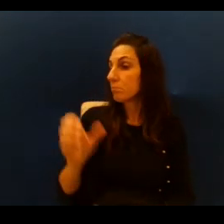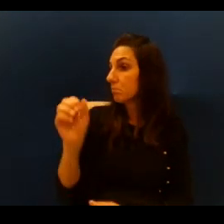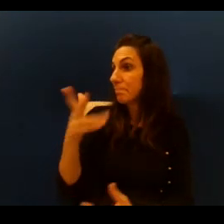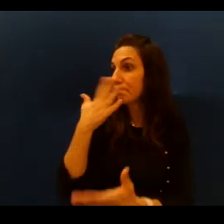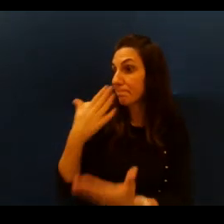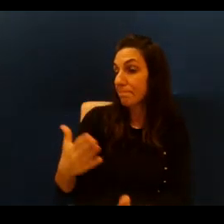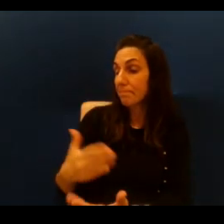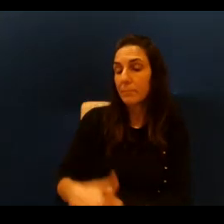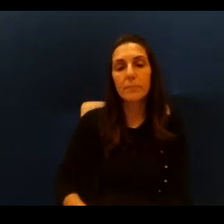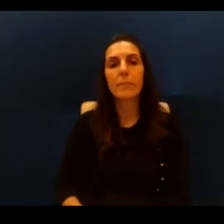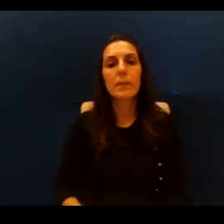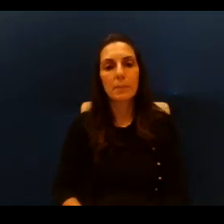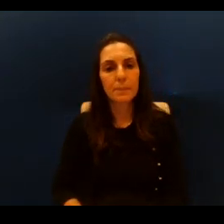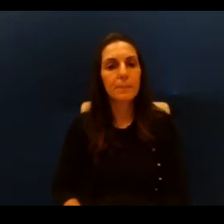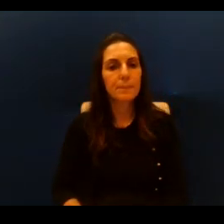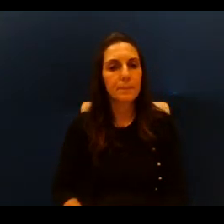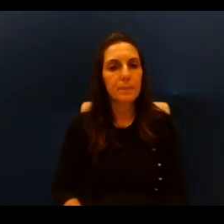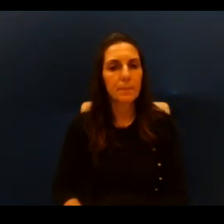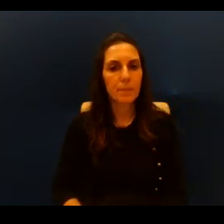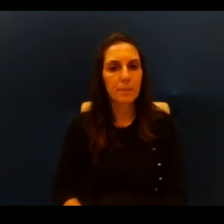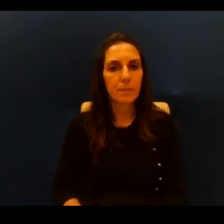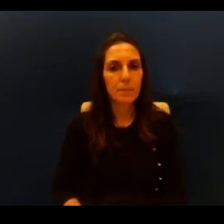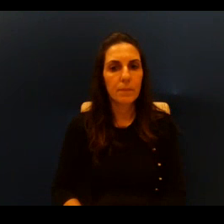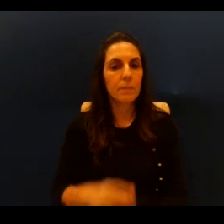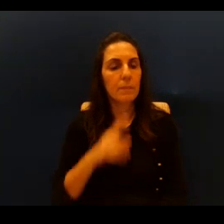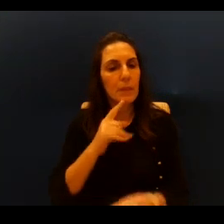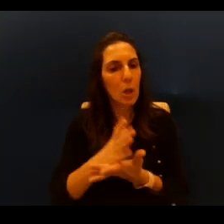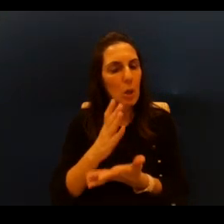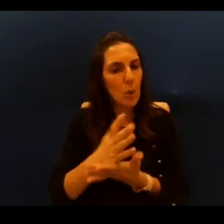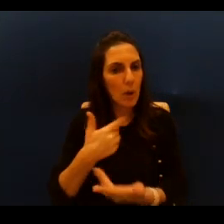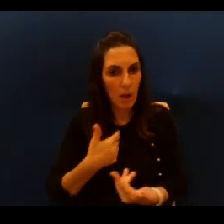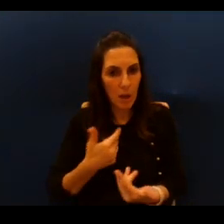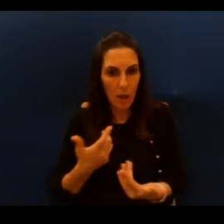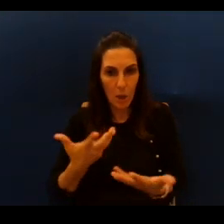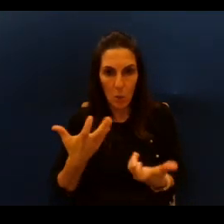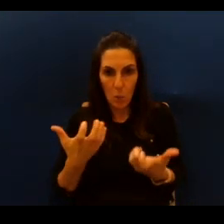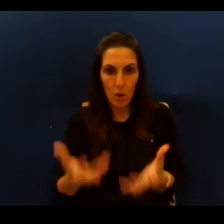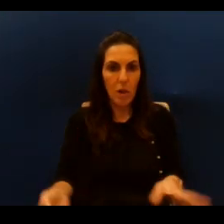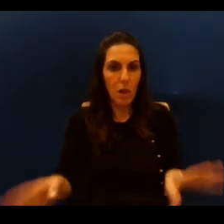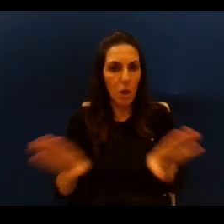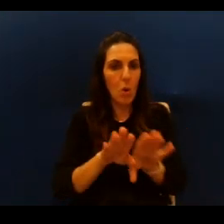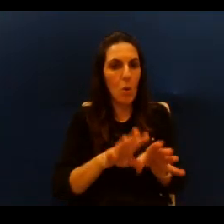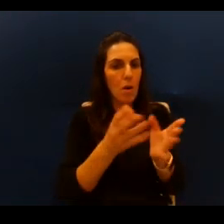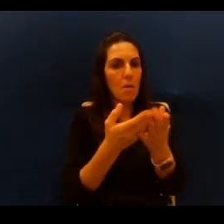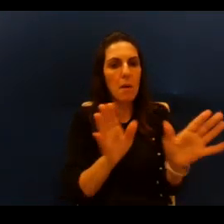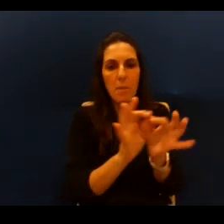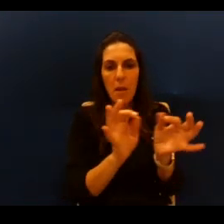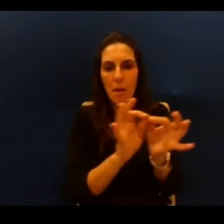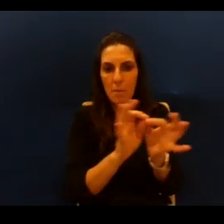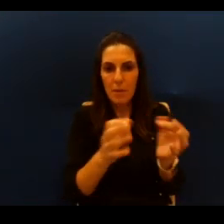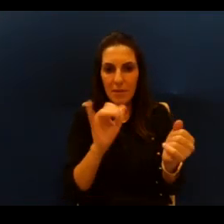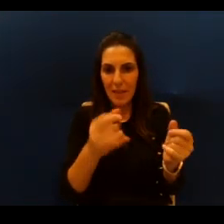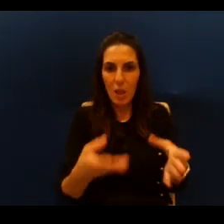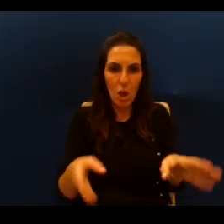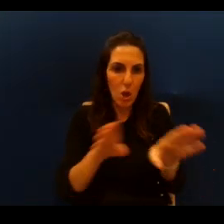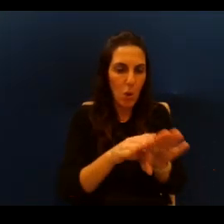you. All right. All right. I see. Let me first close public comments. It is now closed online and in